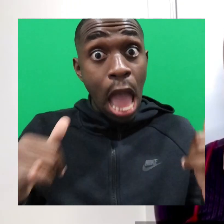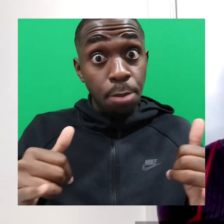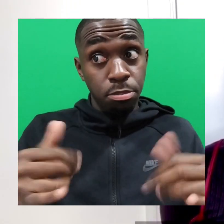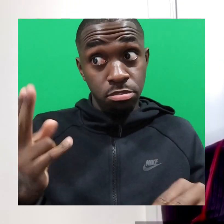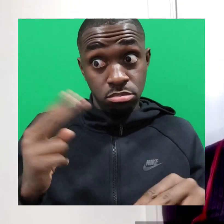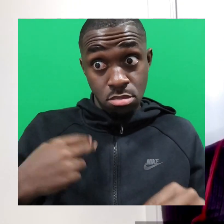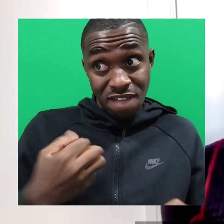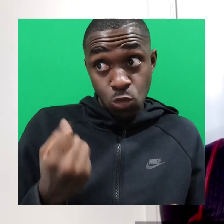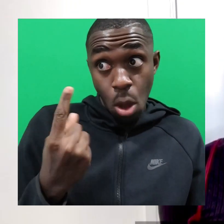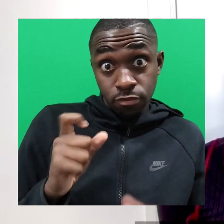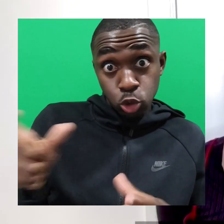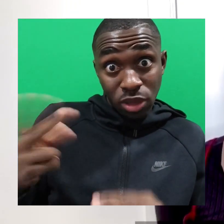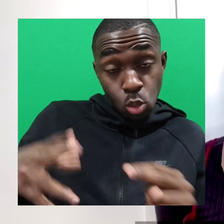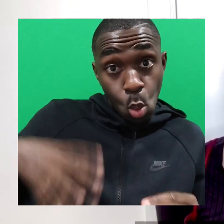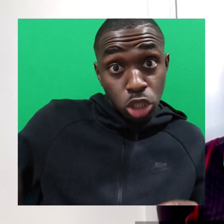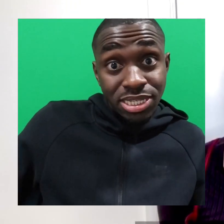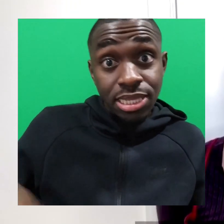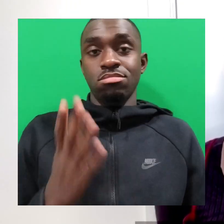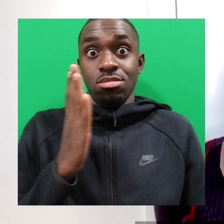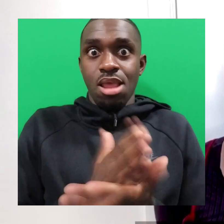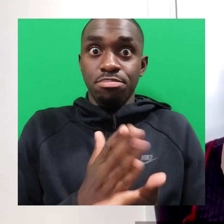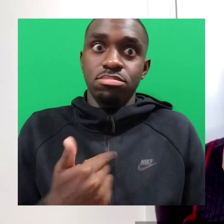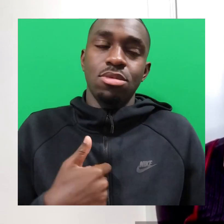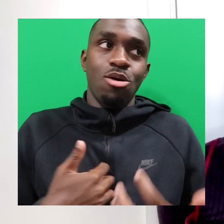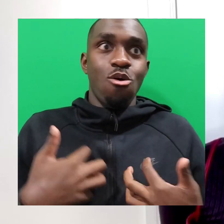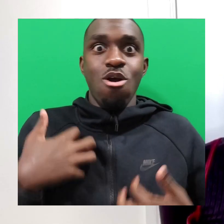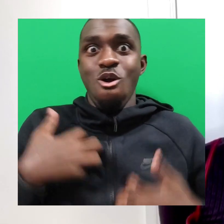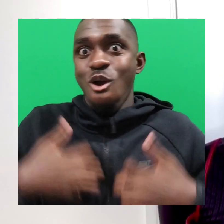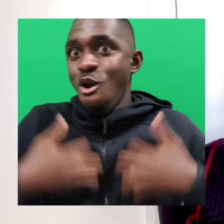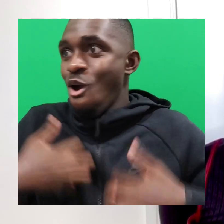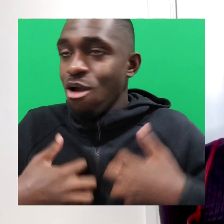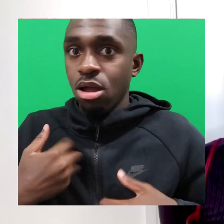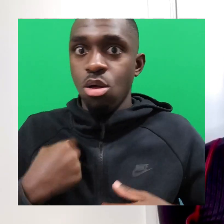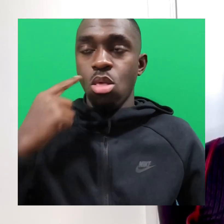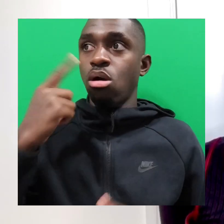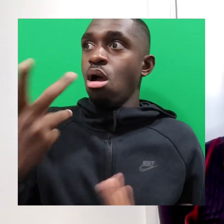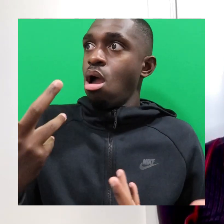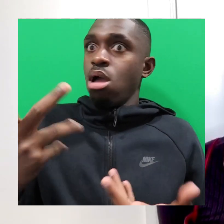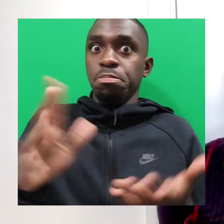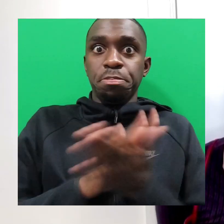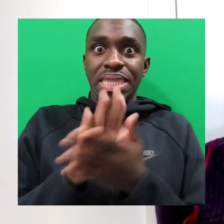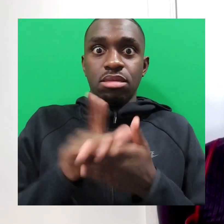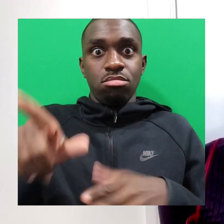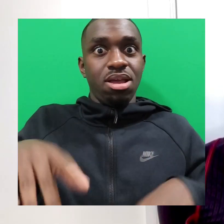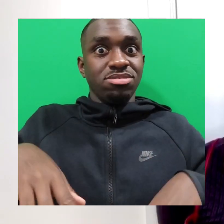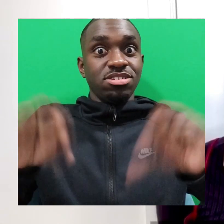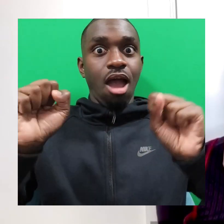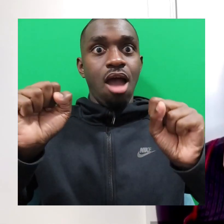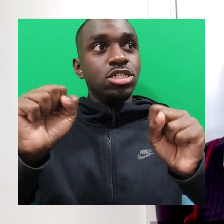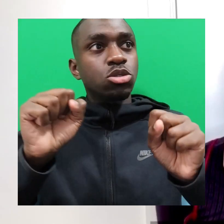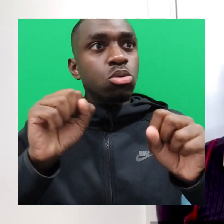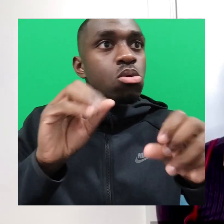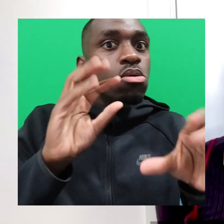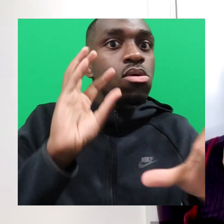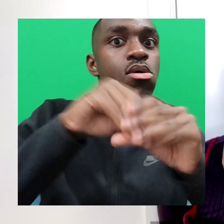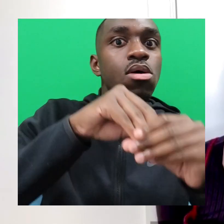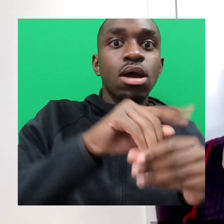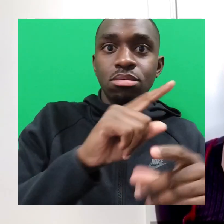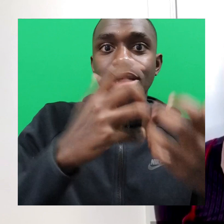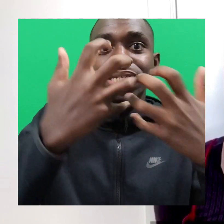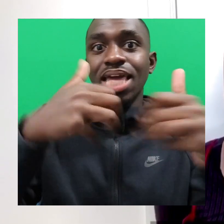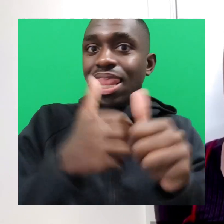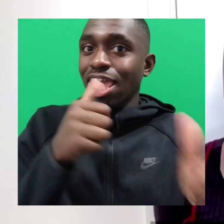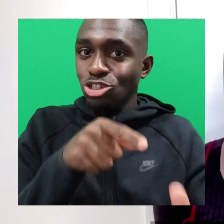Free Code Camp, which is a really great beginner-friendly site that can help you learn to code. Yeah, I was